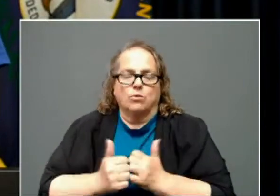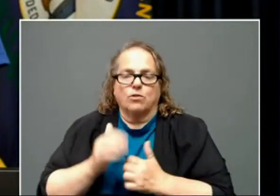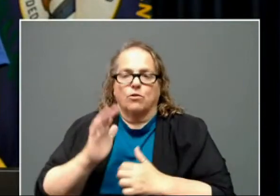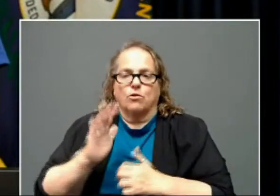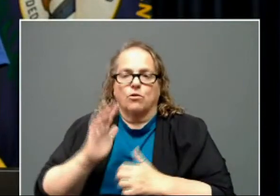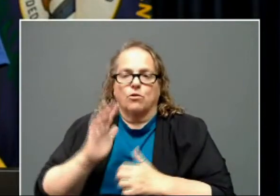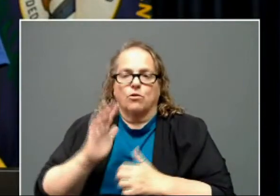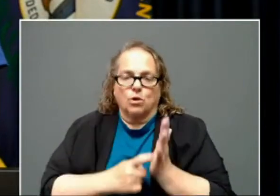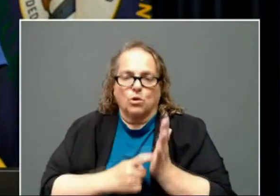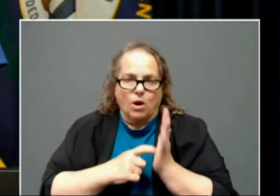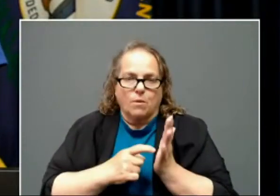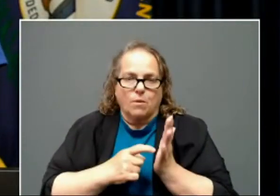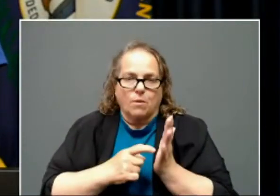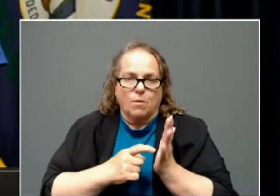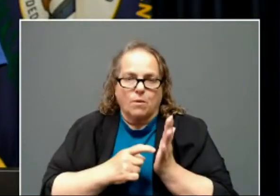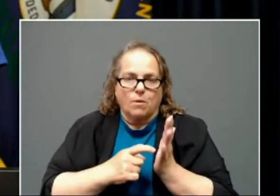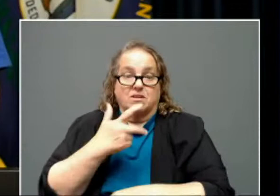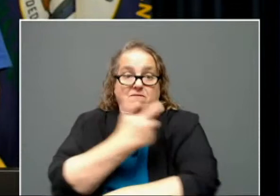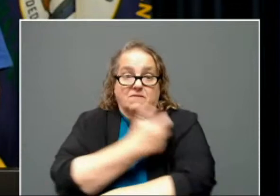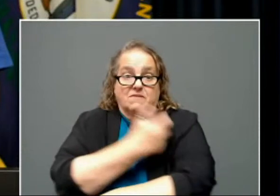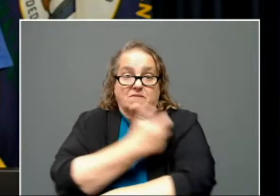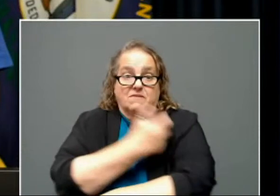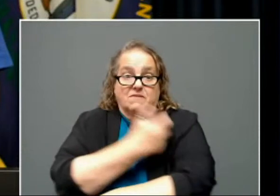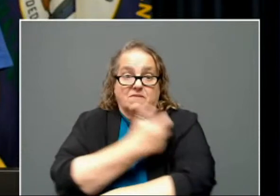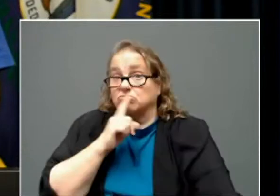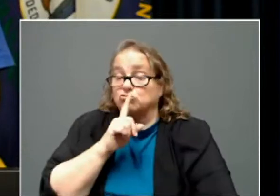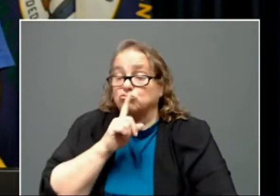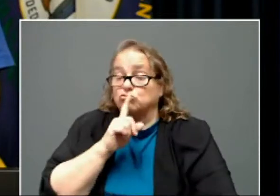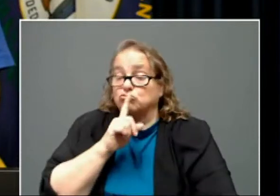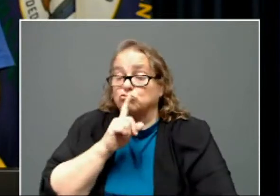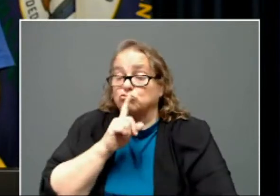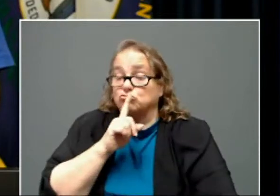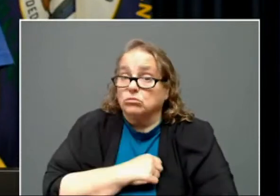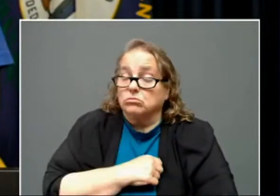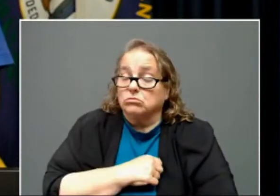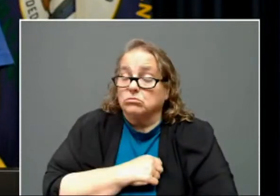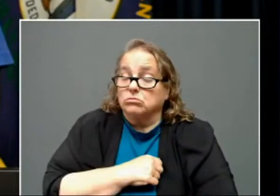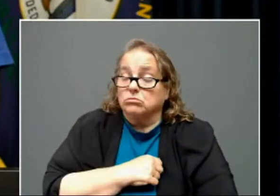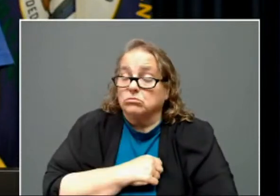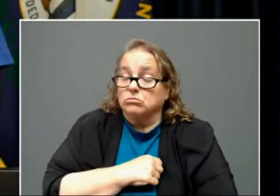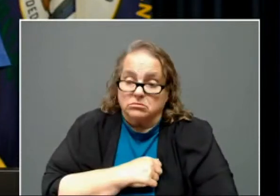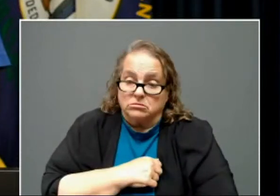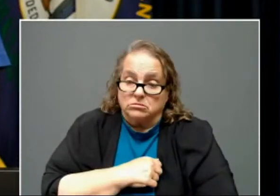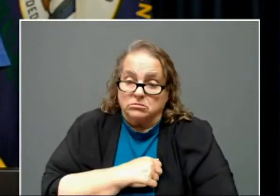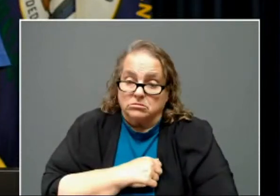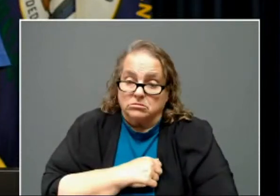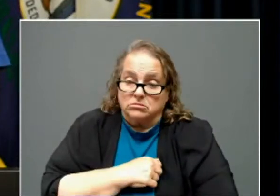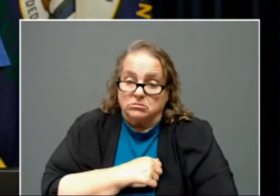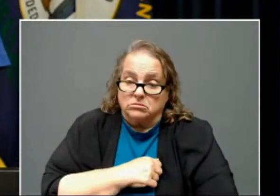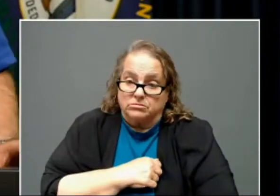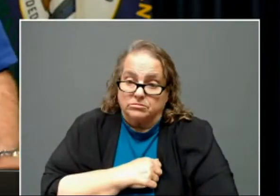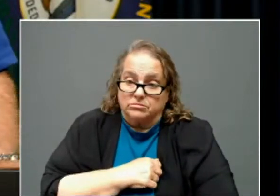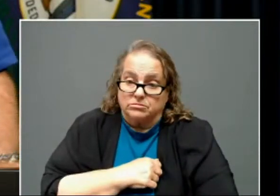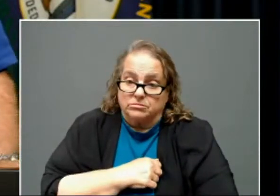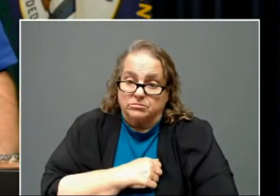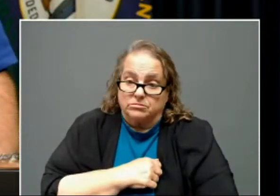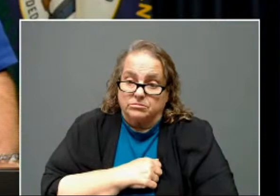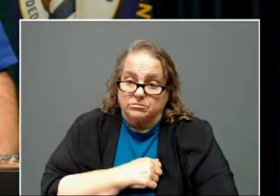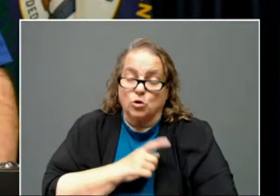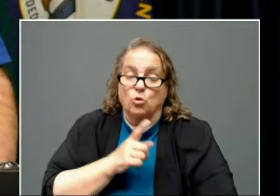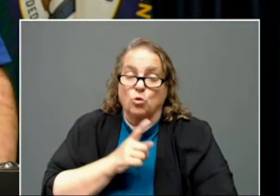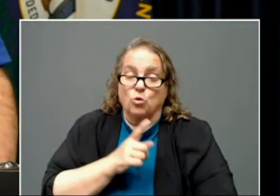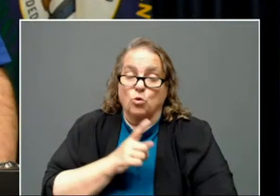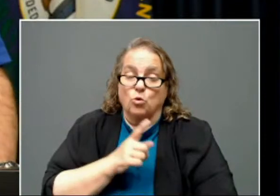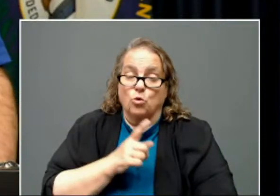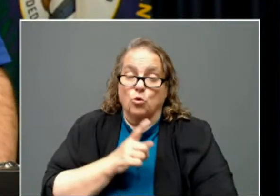are vaccinated. Sure. What do you tell people who are vaccinated, who are kind of